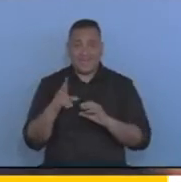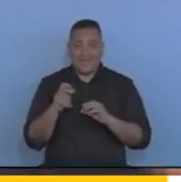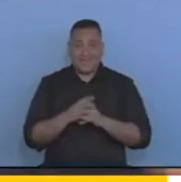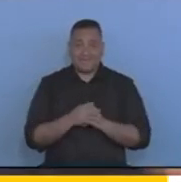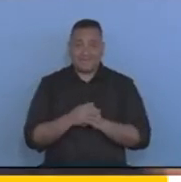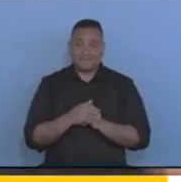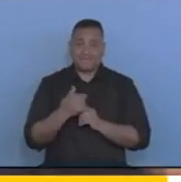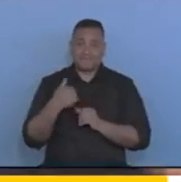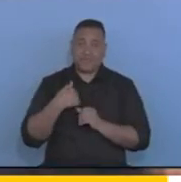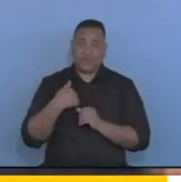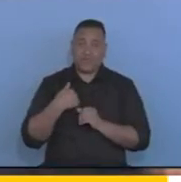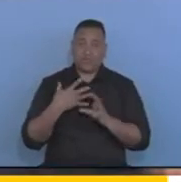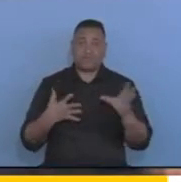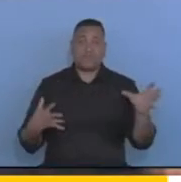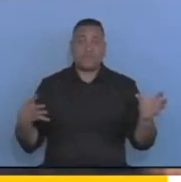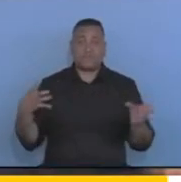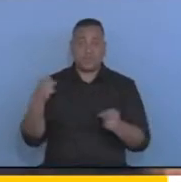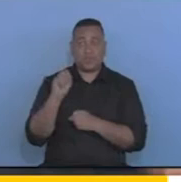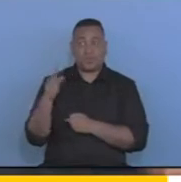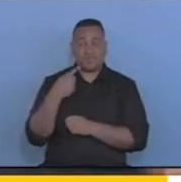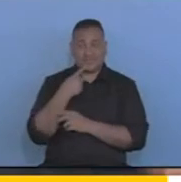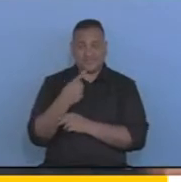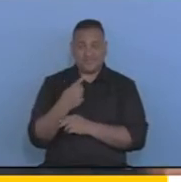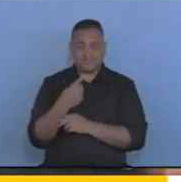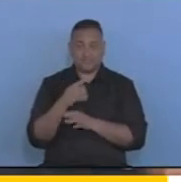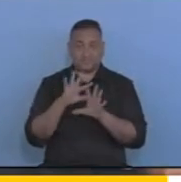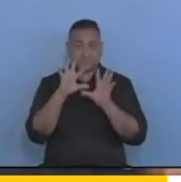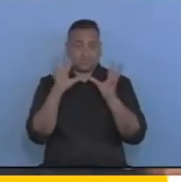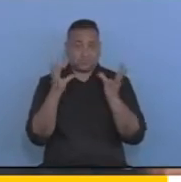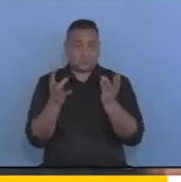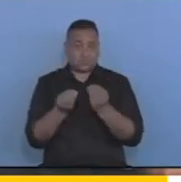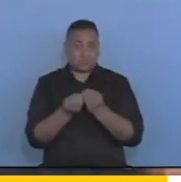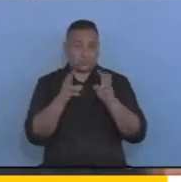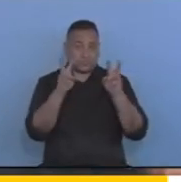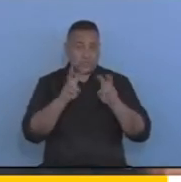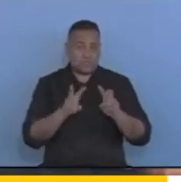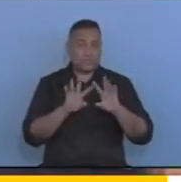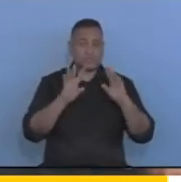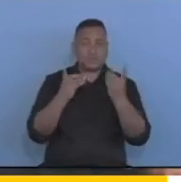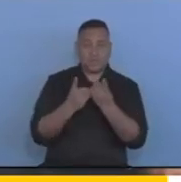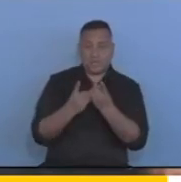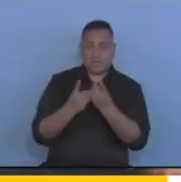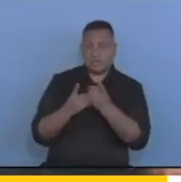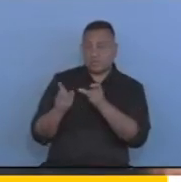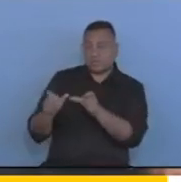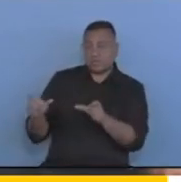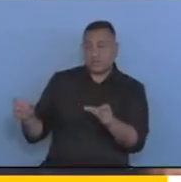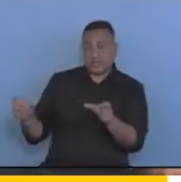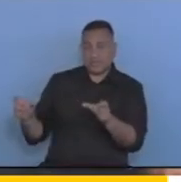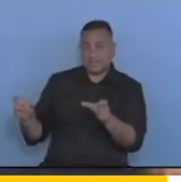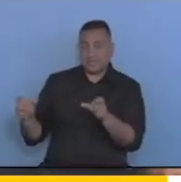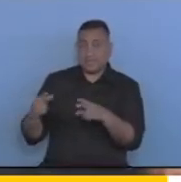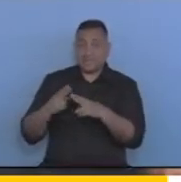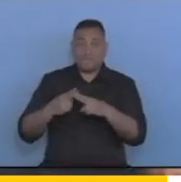conclude all electrical departments or students, their final aim is to complete their